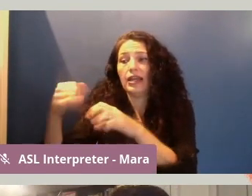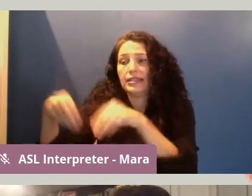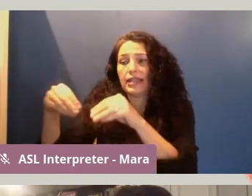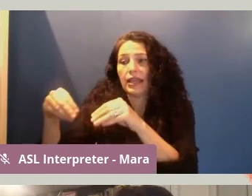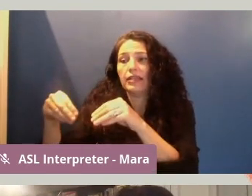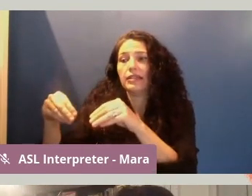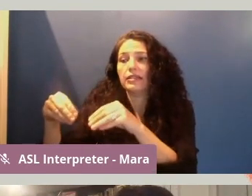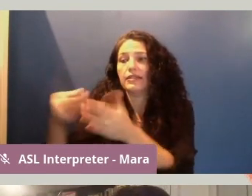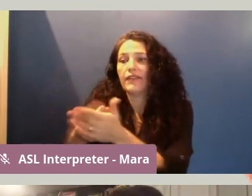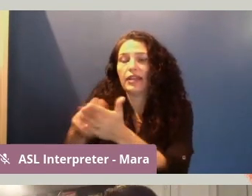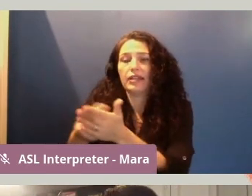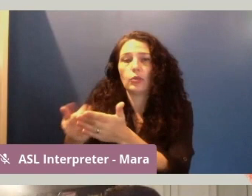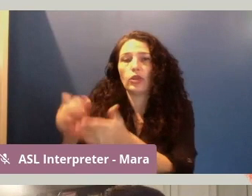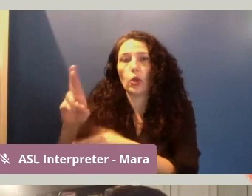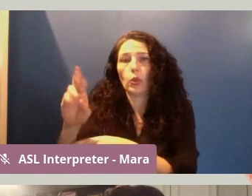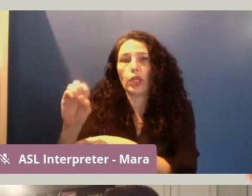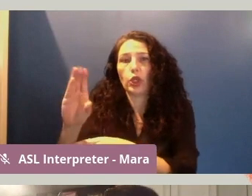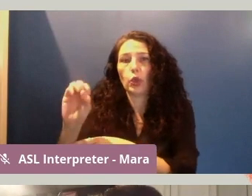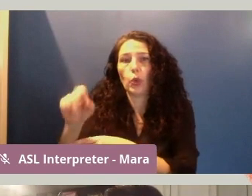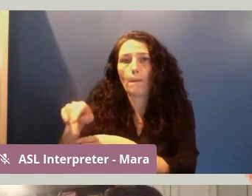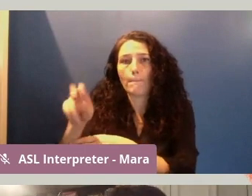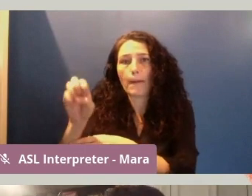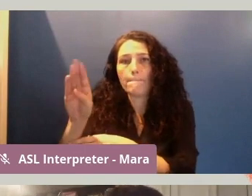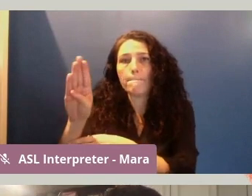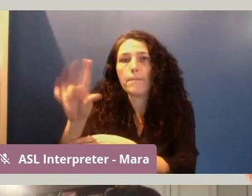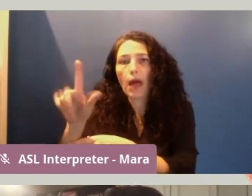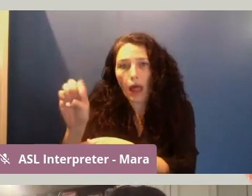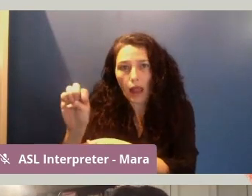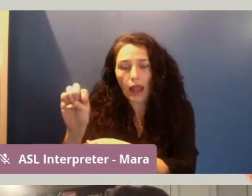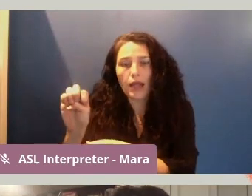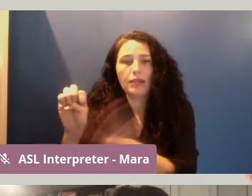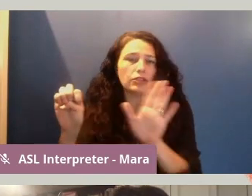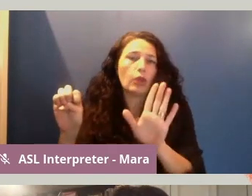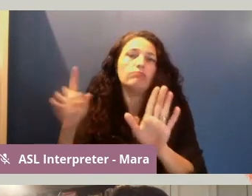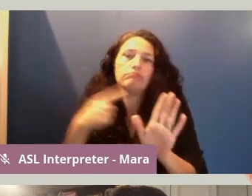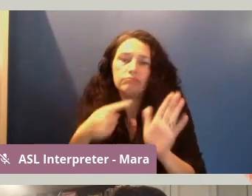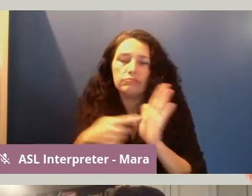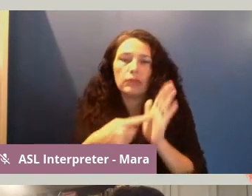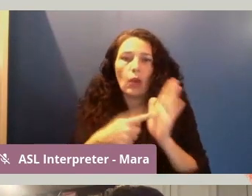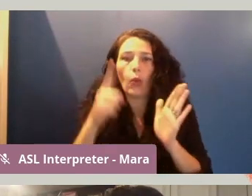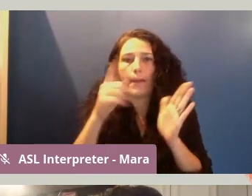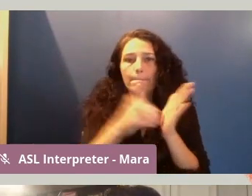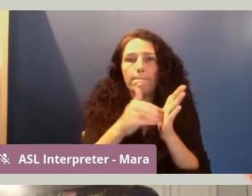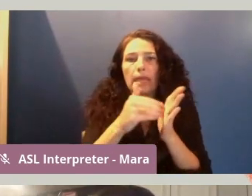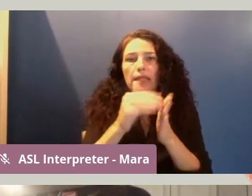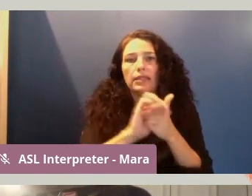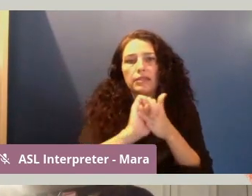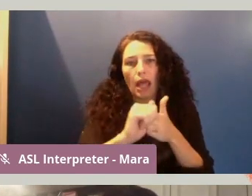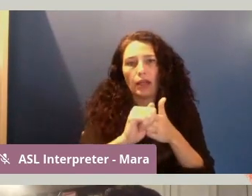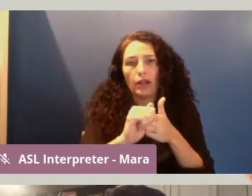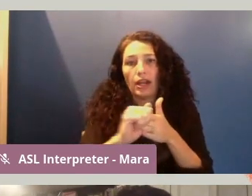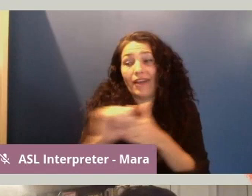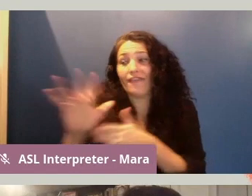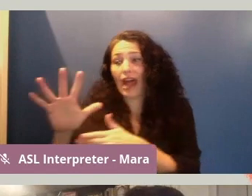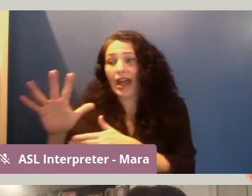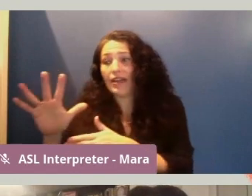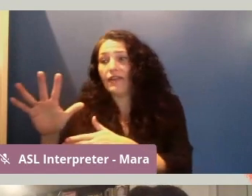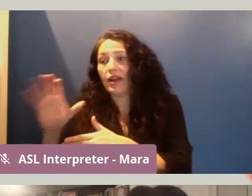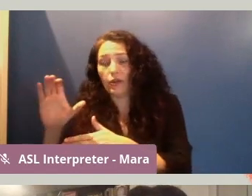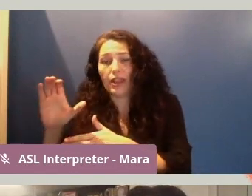DPA guidelines uses an example, roughly $1 million film that took $500,000 of recoupable